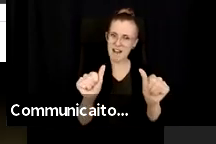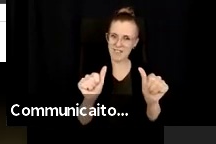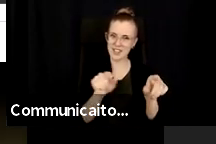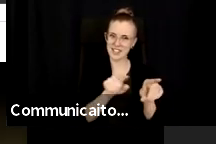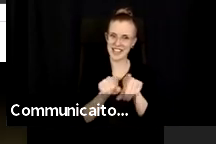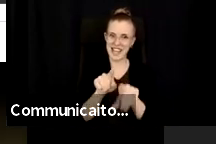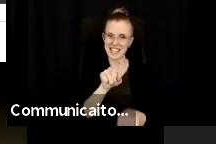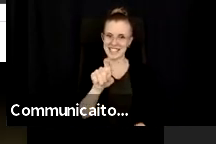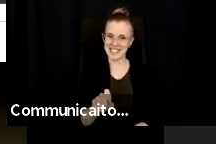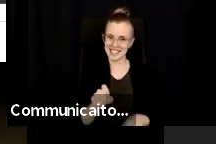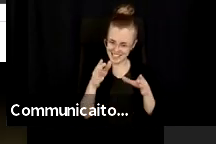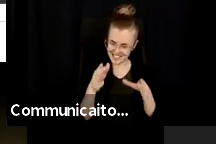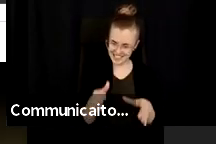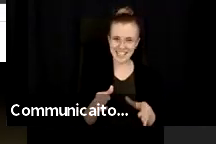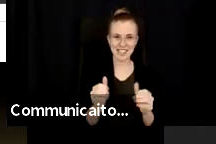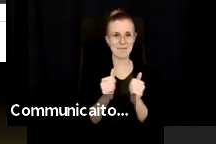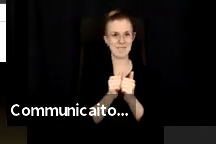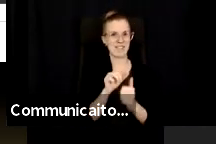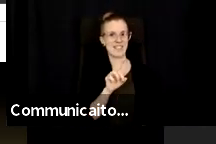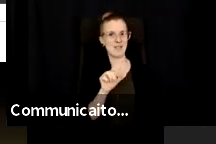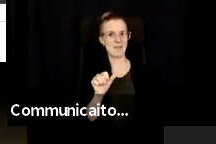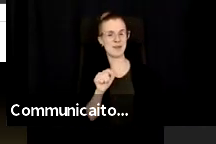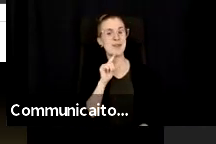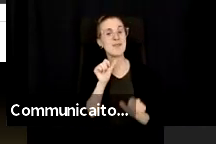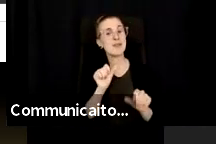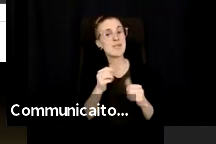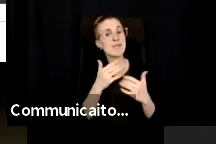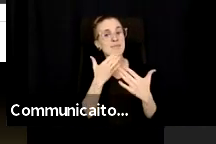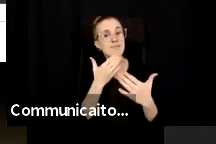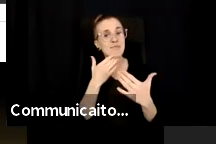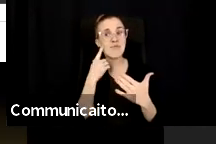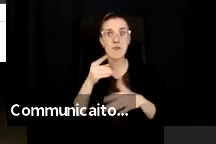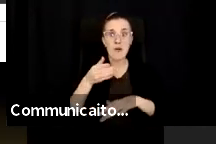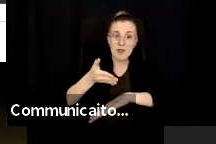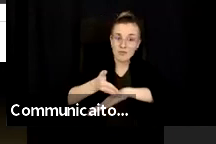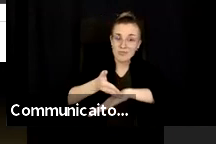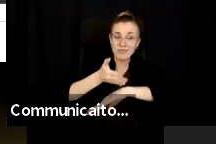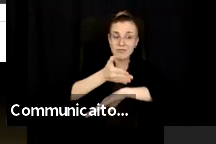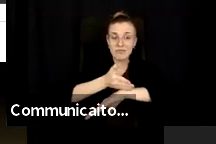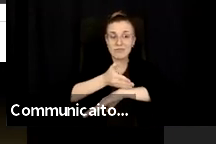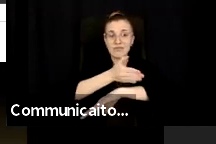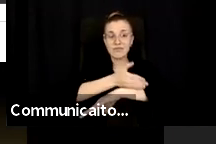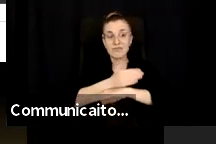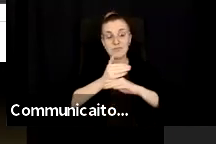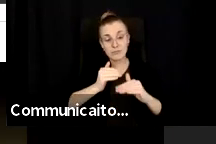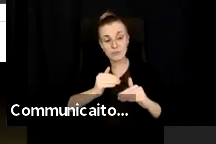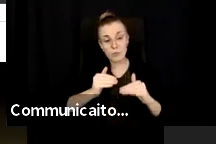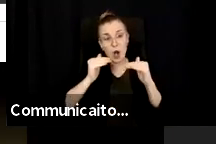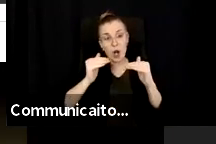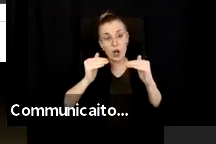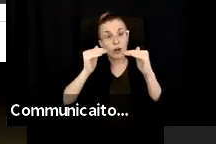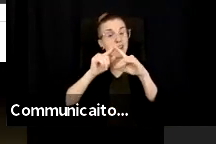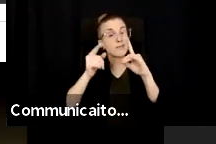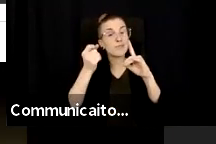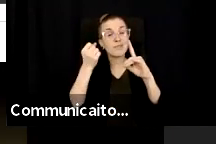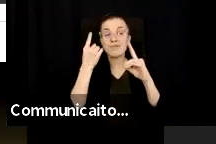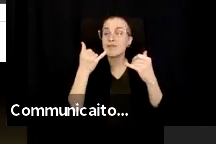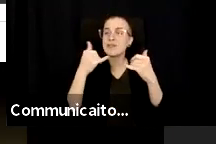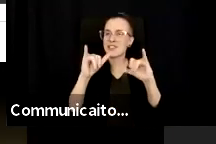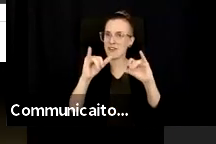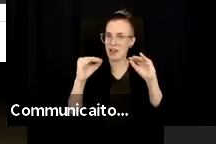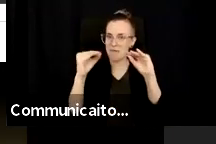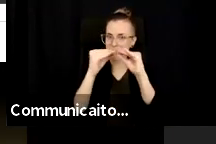can be thankful for the progress that we have made, but we have more to do. Today